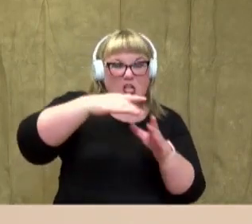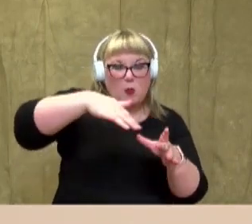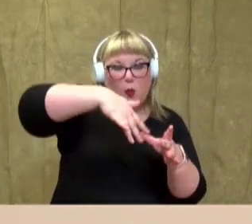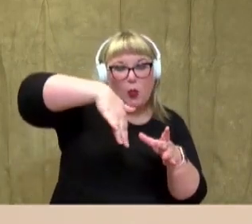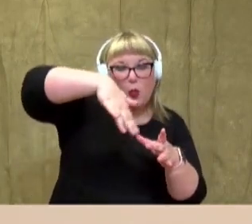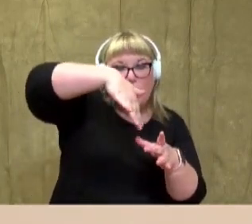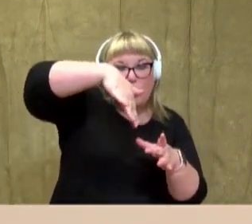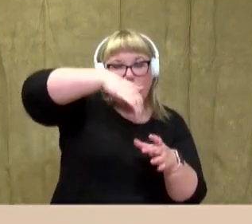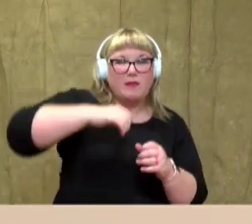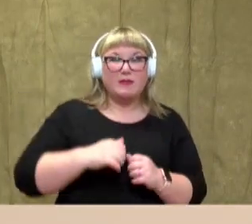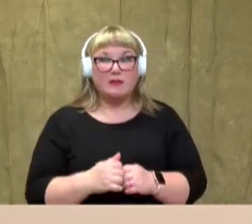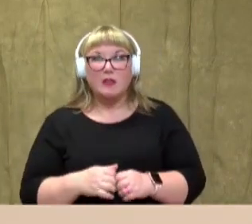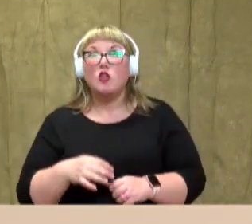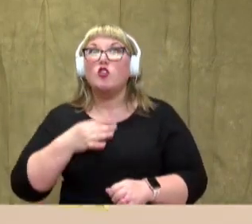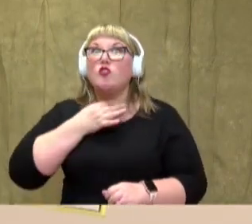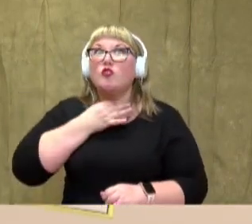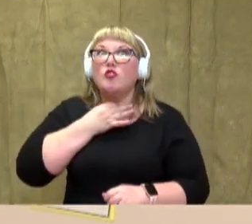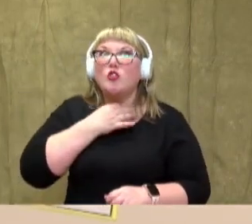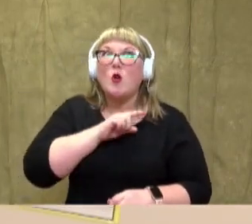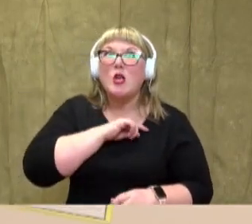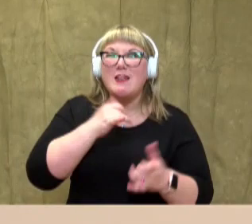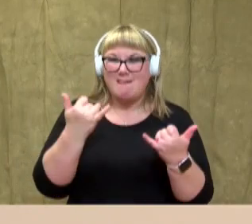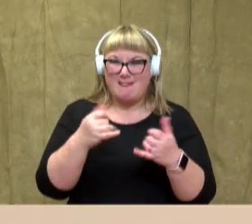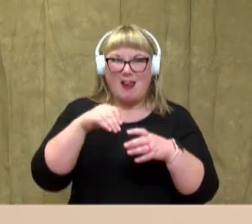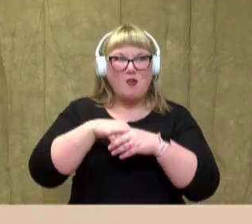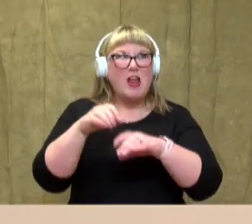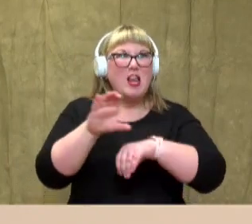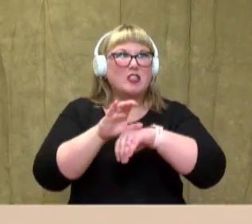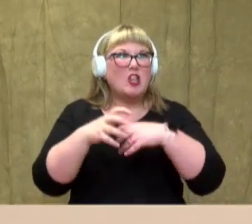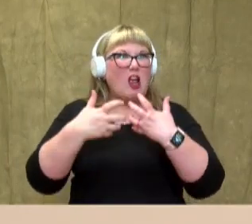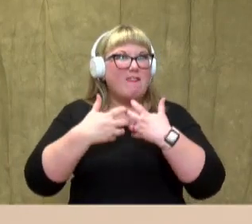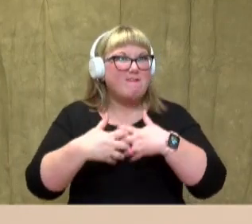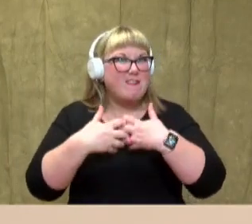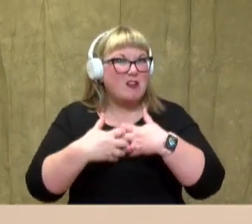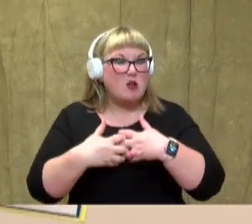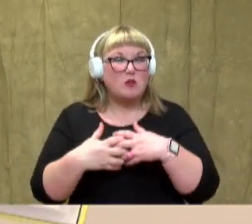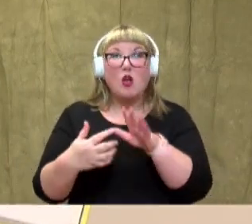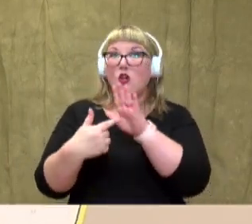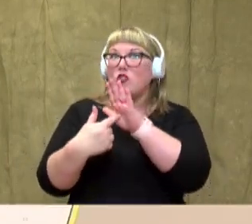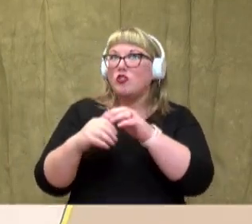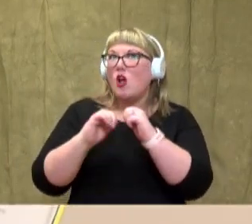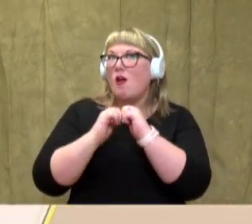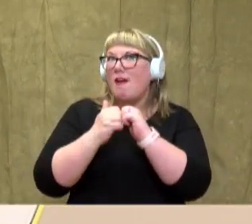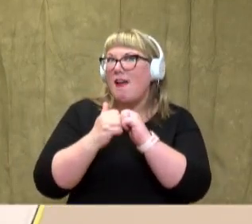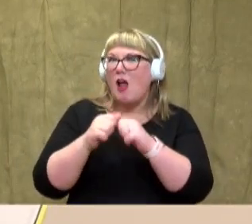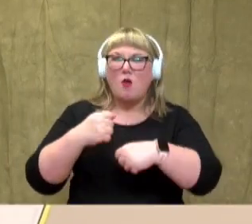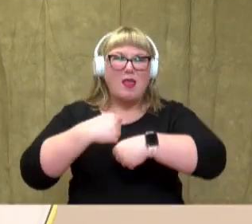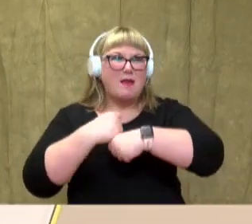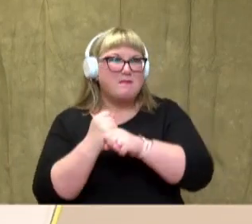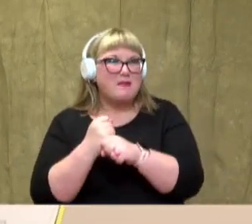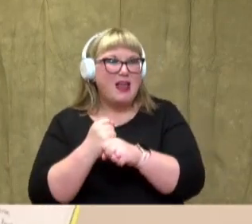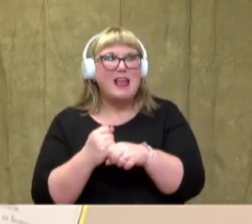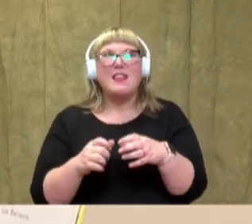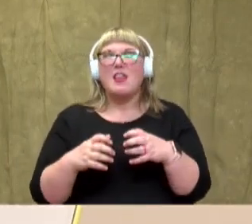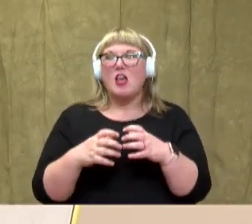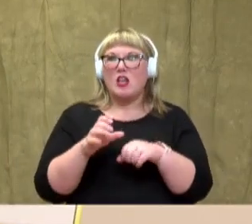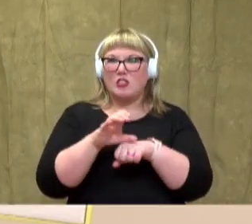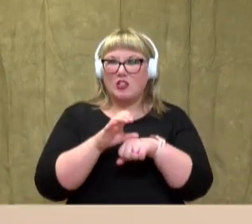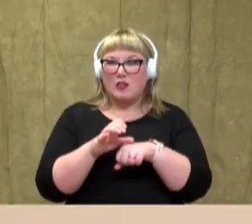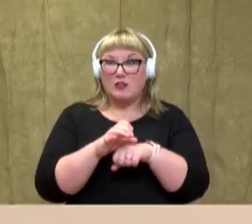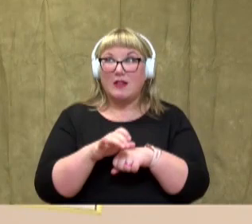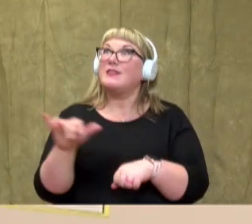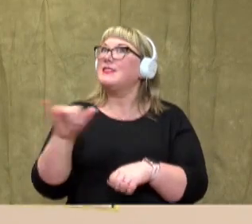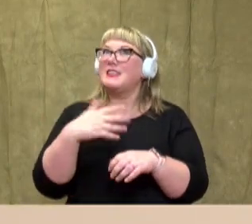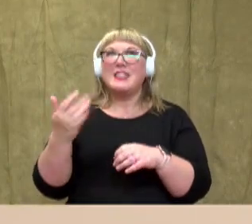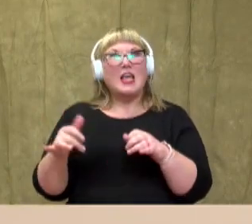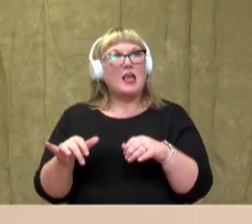So Curious George is now in a chocolate factory, and they're showing him how they make their chocolates. Kind of just like what